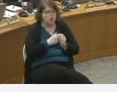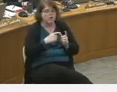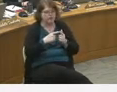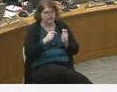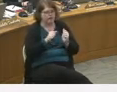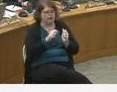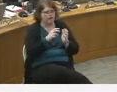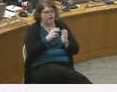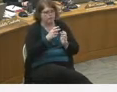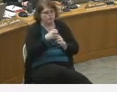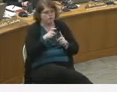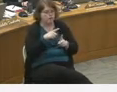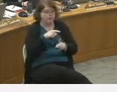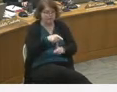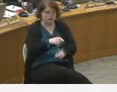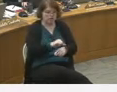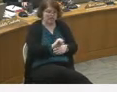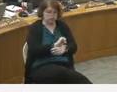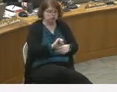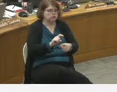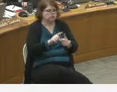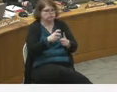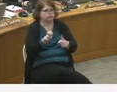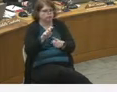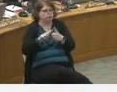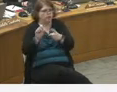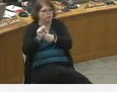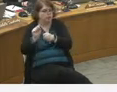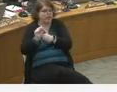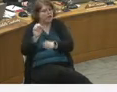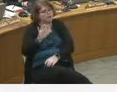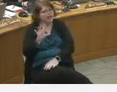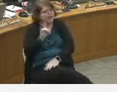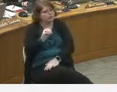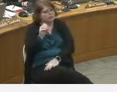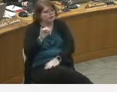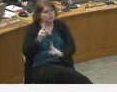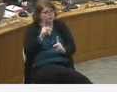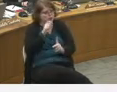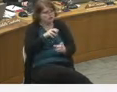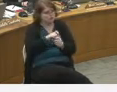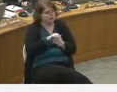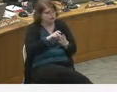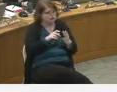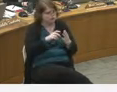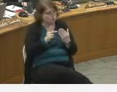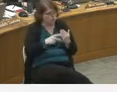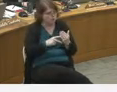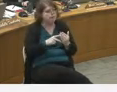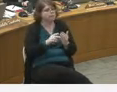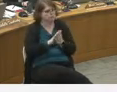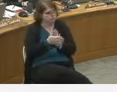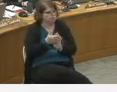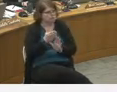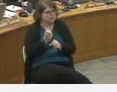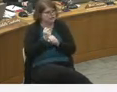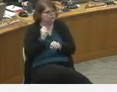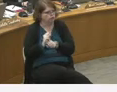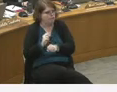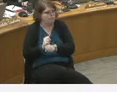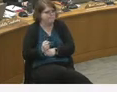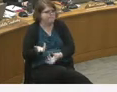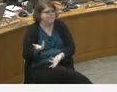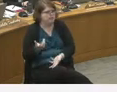from that to employment about 80 percent of their graduates in this program do become employed which is pretty remarkable